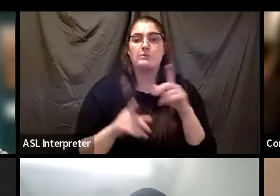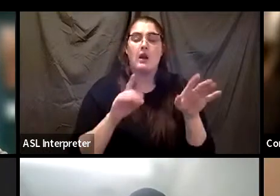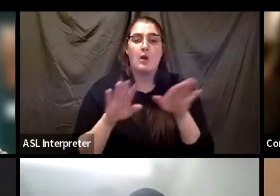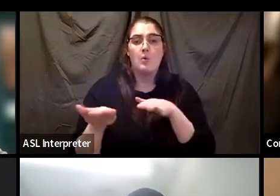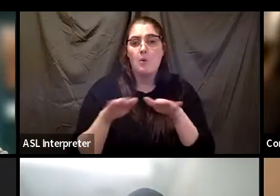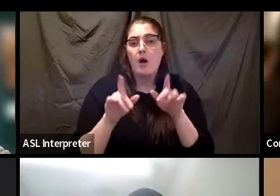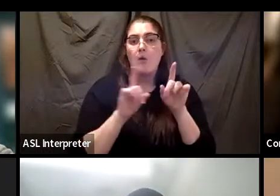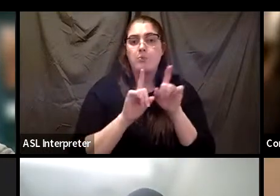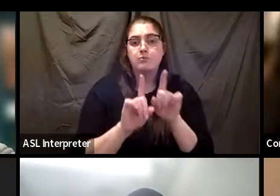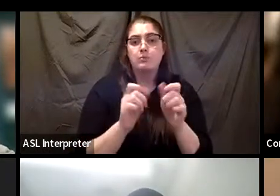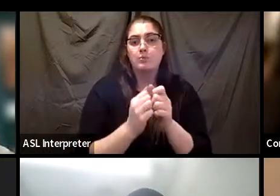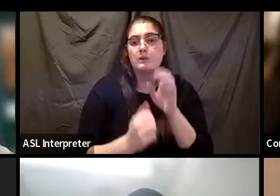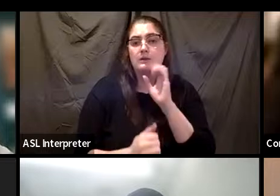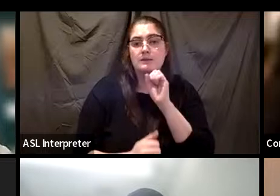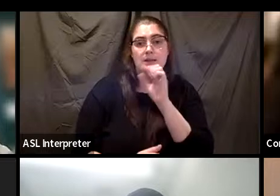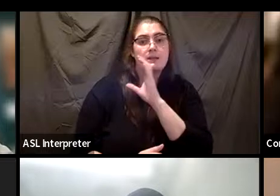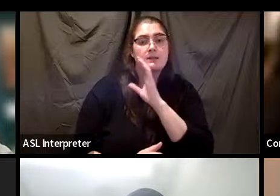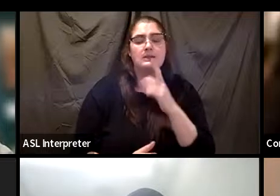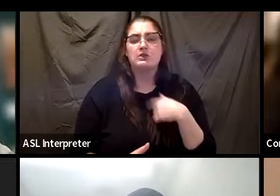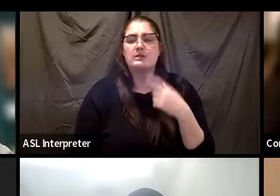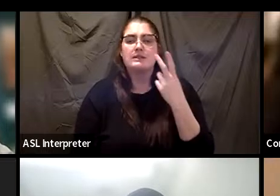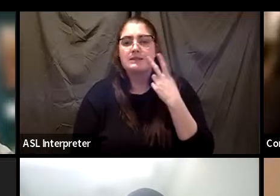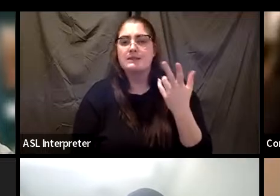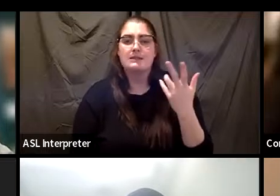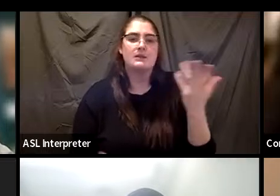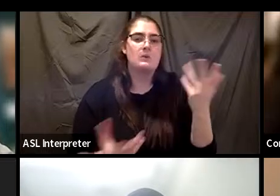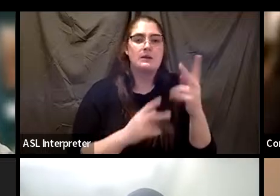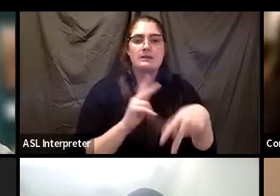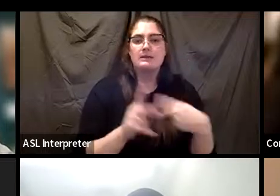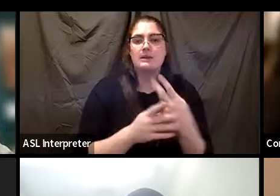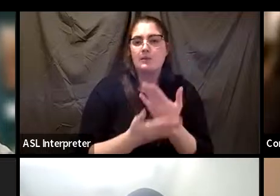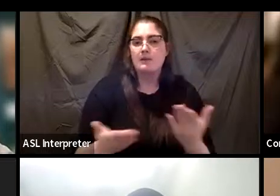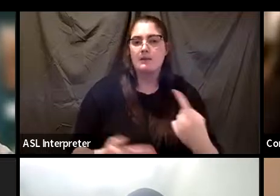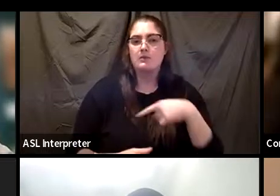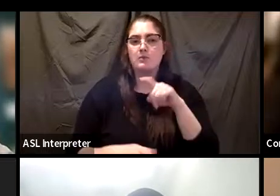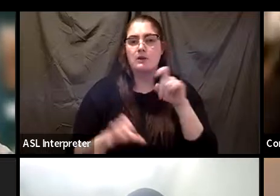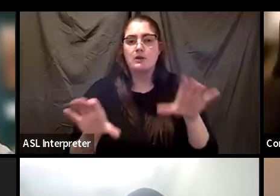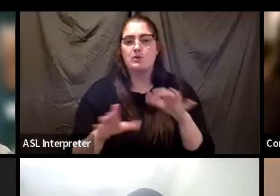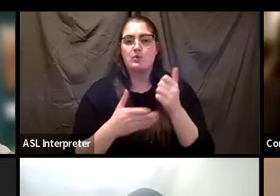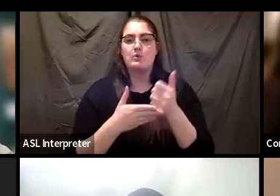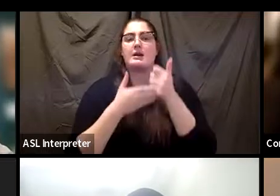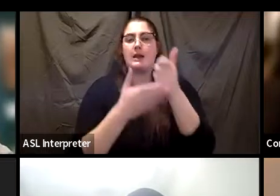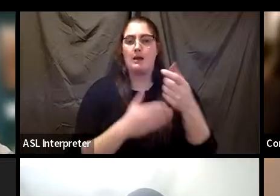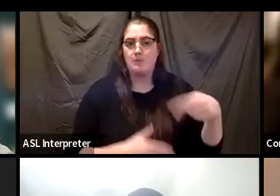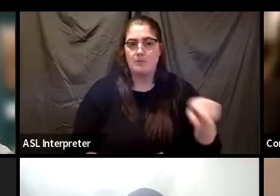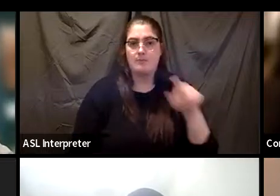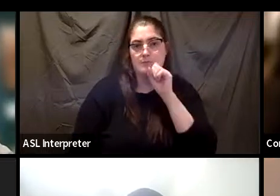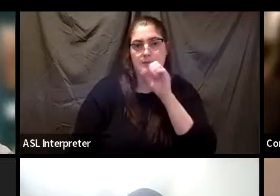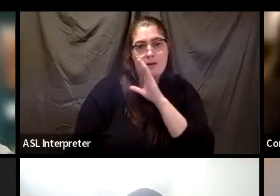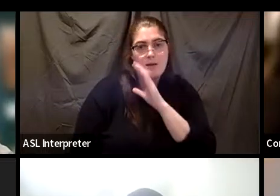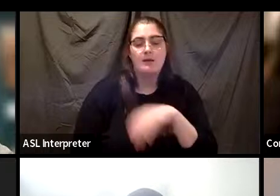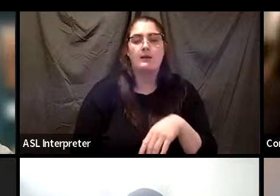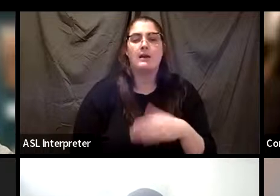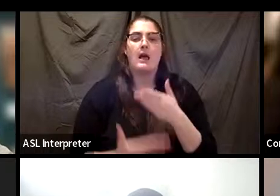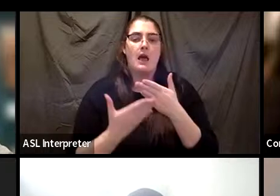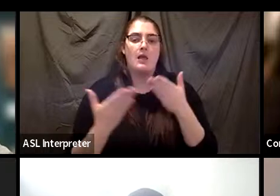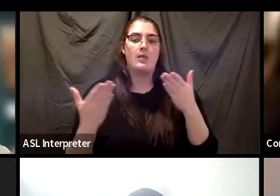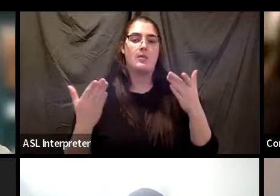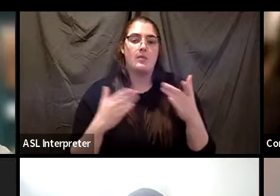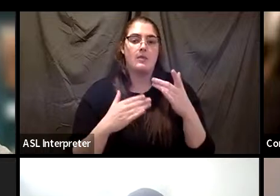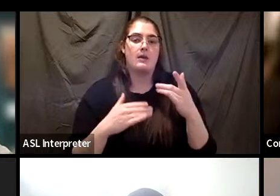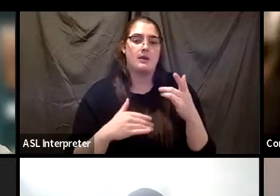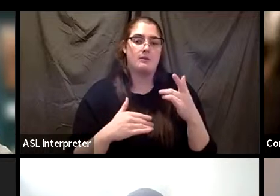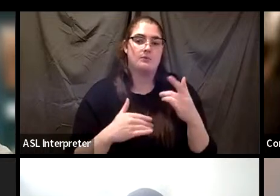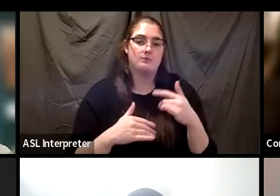with the seniors just to see, what type of things that we can do to help them, and things that they could point out as far as